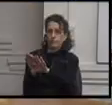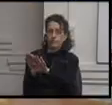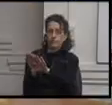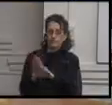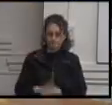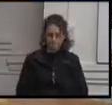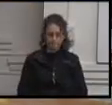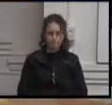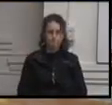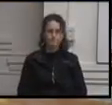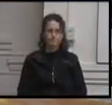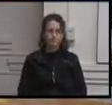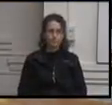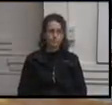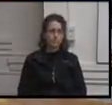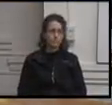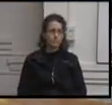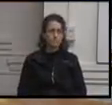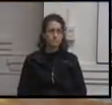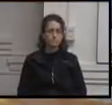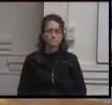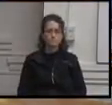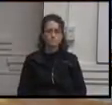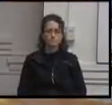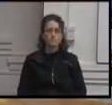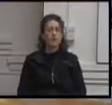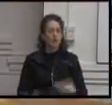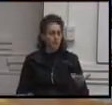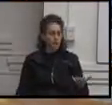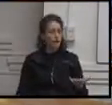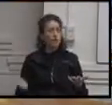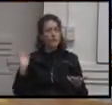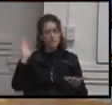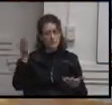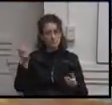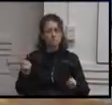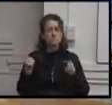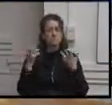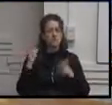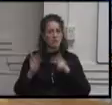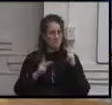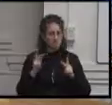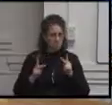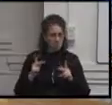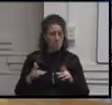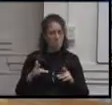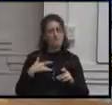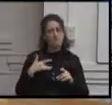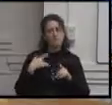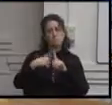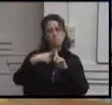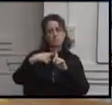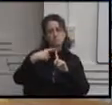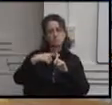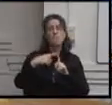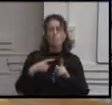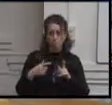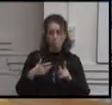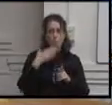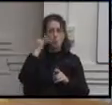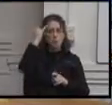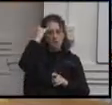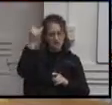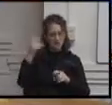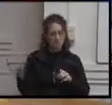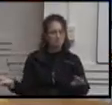people who seemed to express positive view about the possibility of closing Station 2,